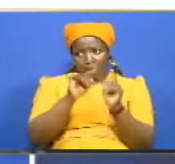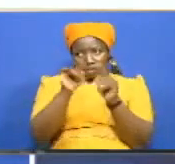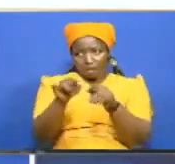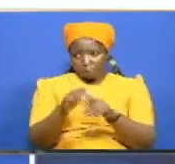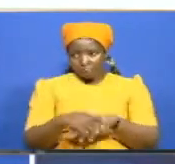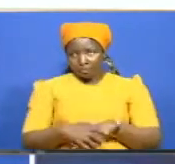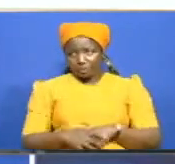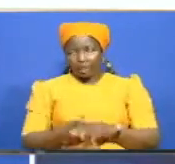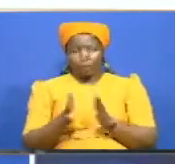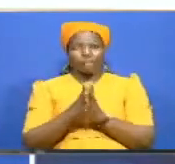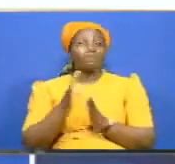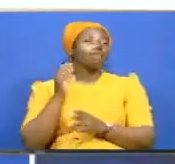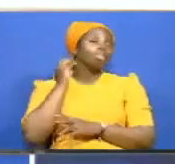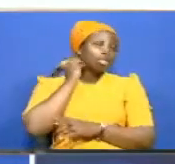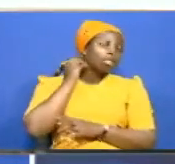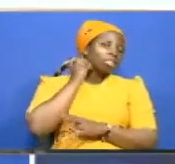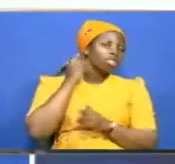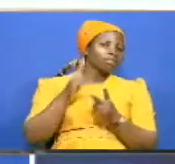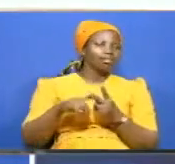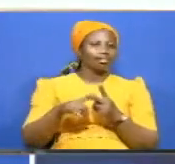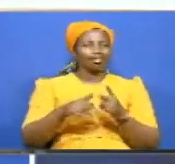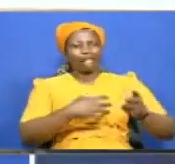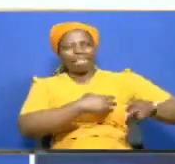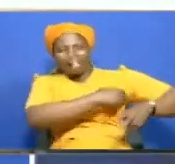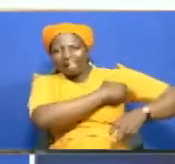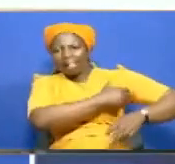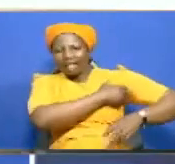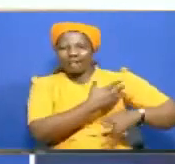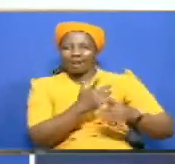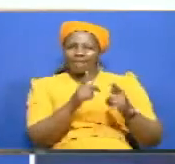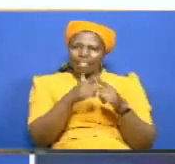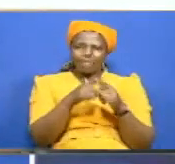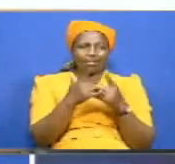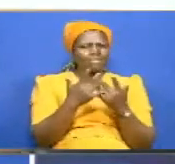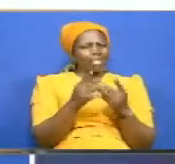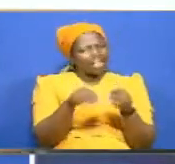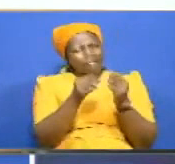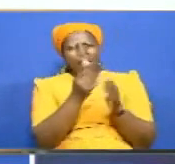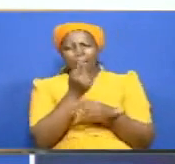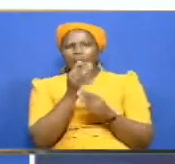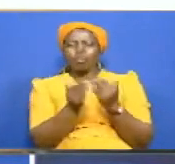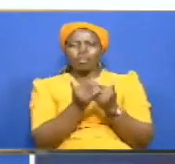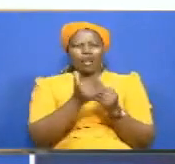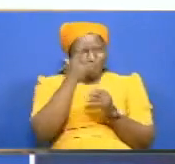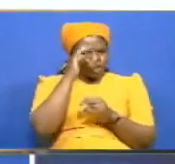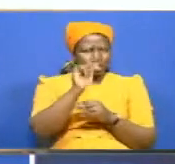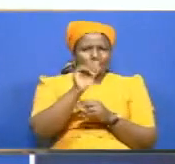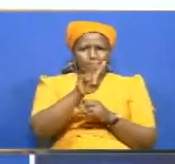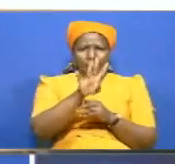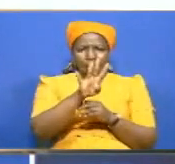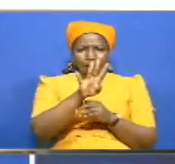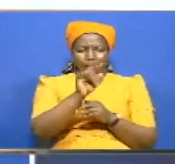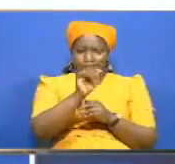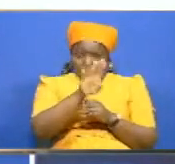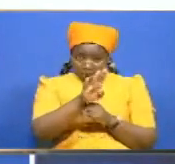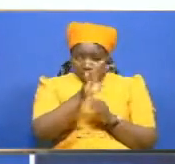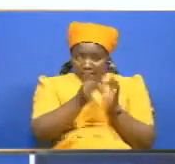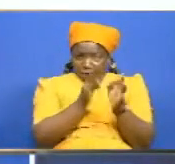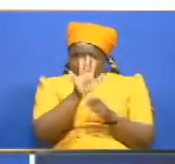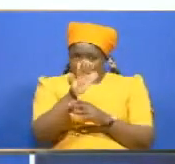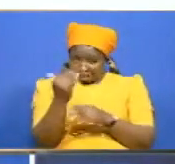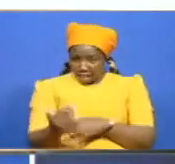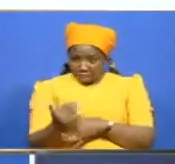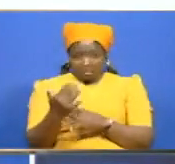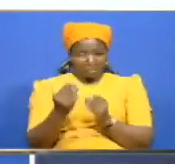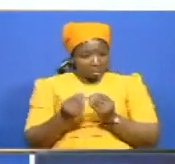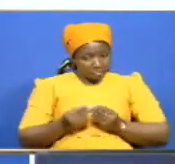the neck, in the armpit, and they're being treated for TB. If your child doesn't respond to the TB treatment in